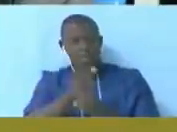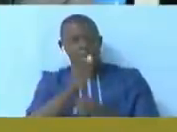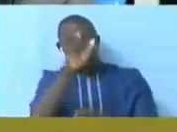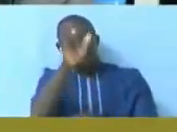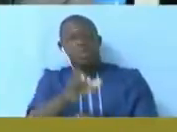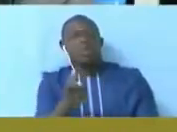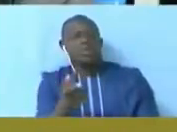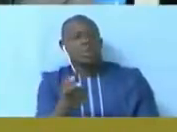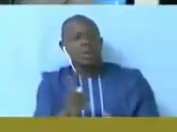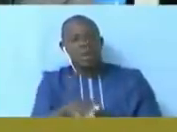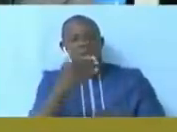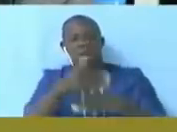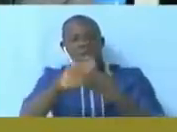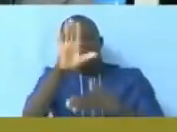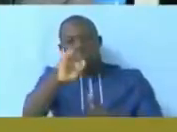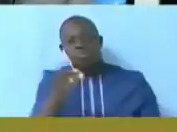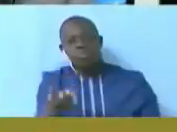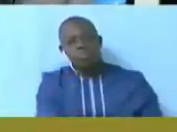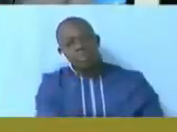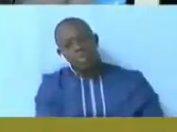They did not.